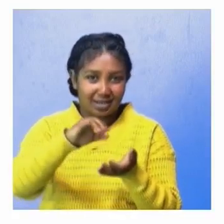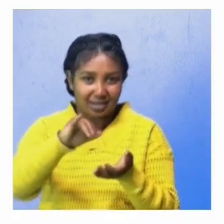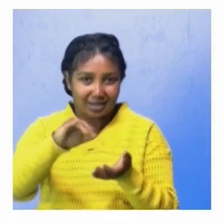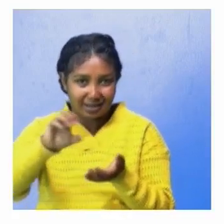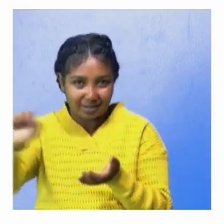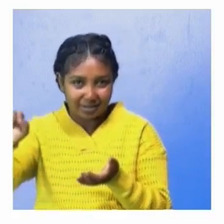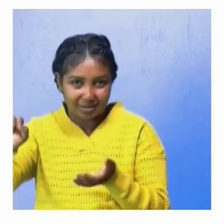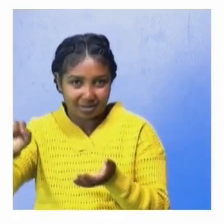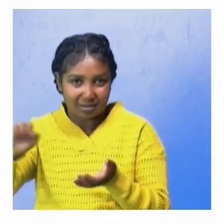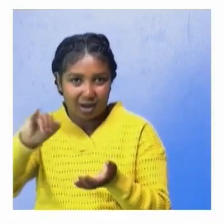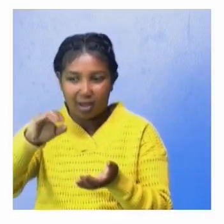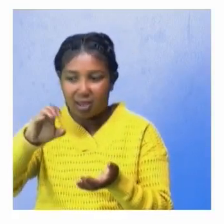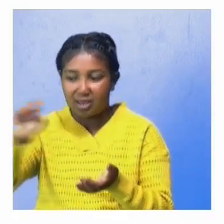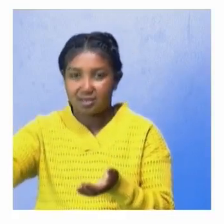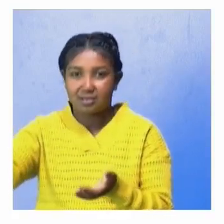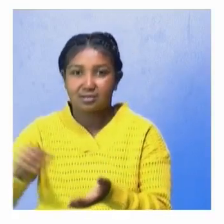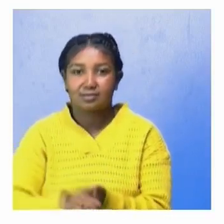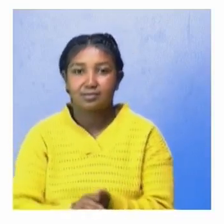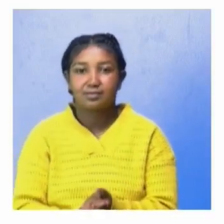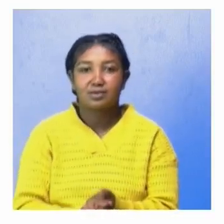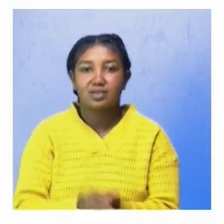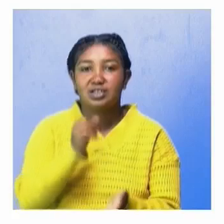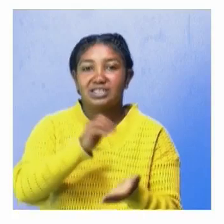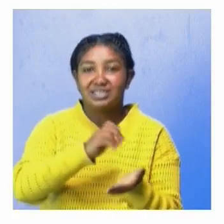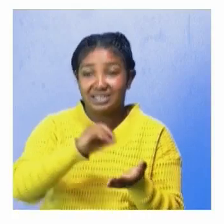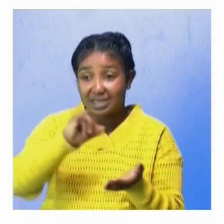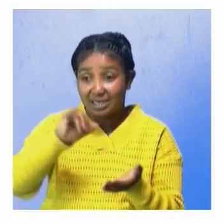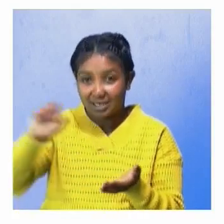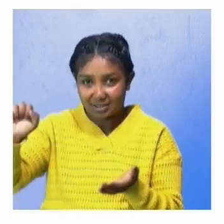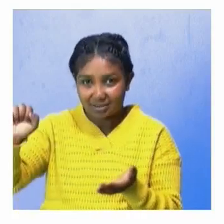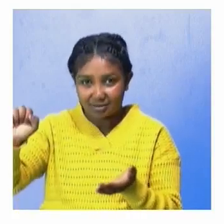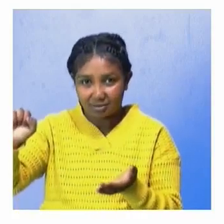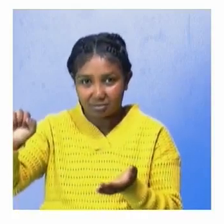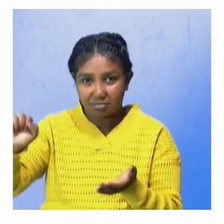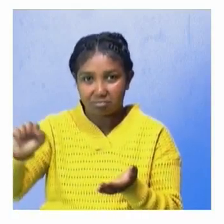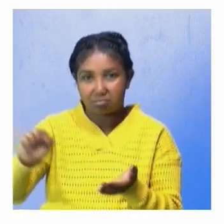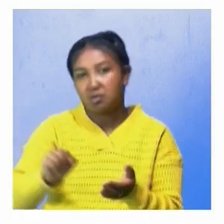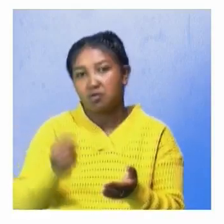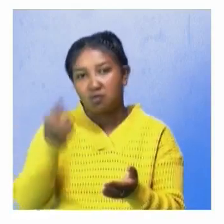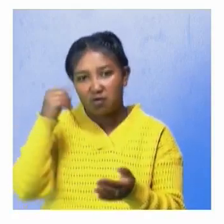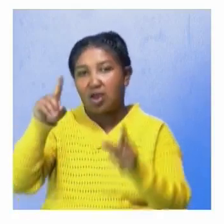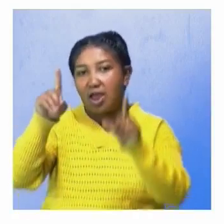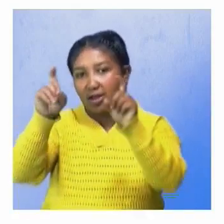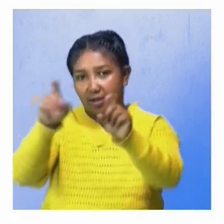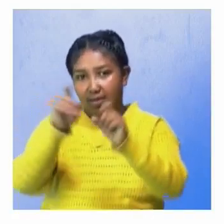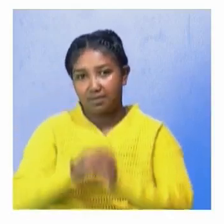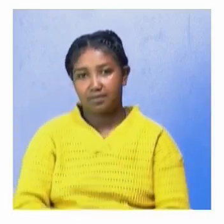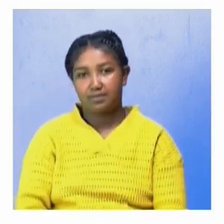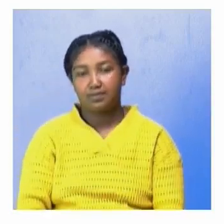I, E, S. She studies. For example.